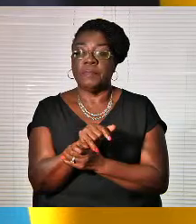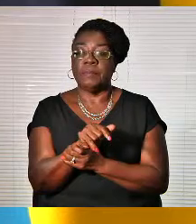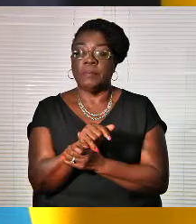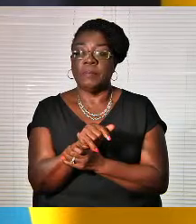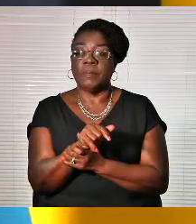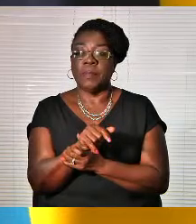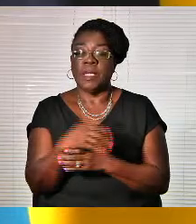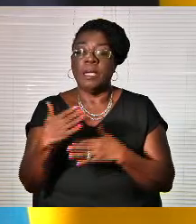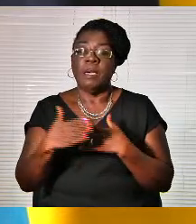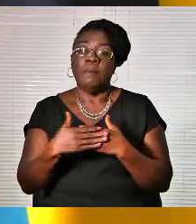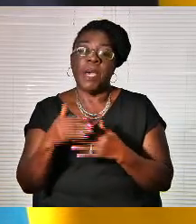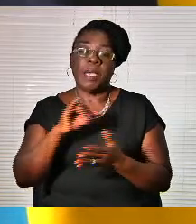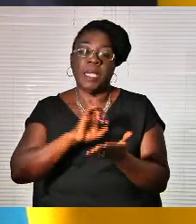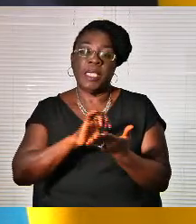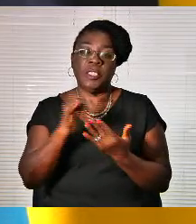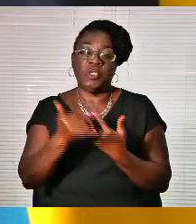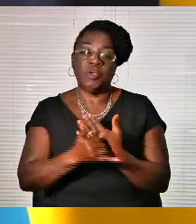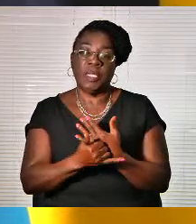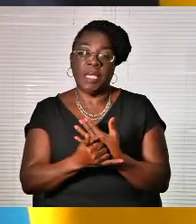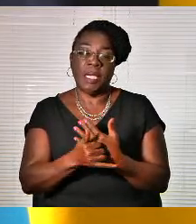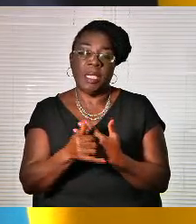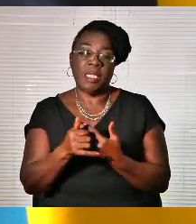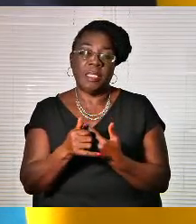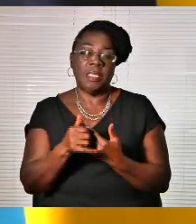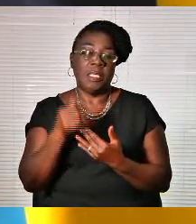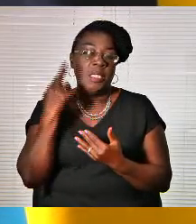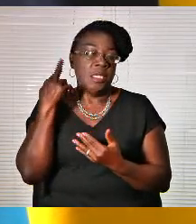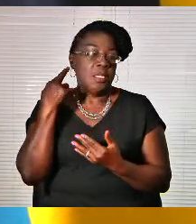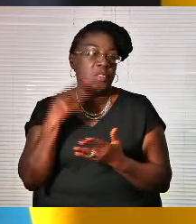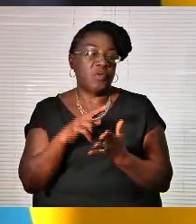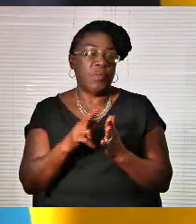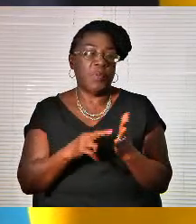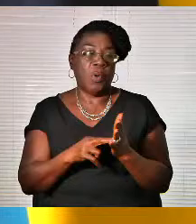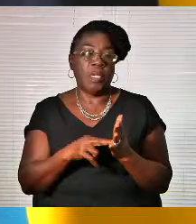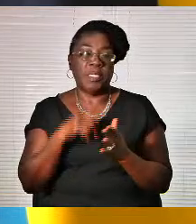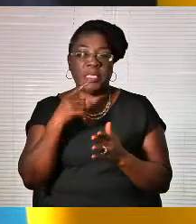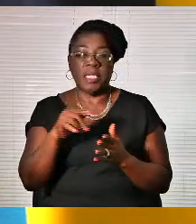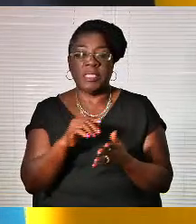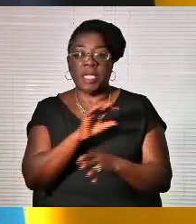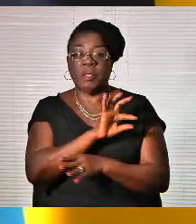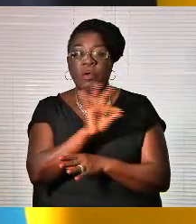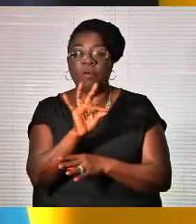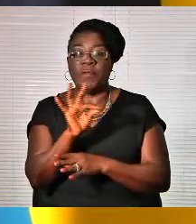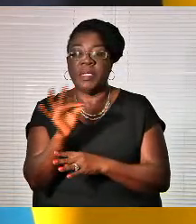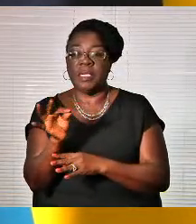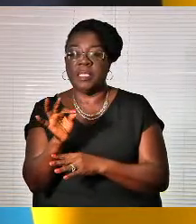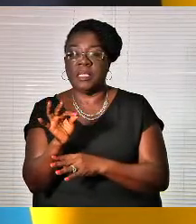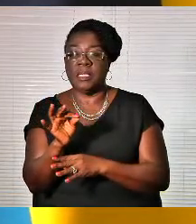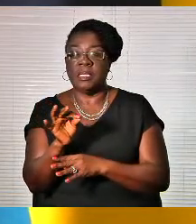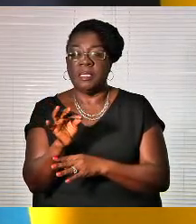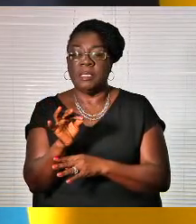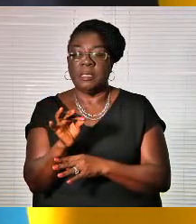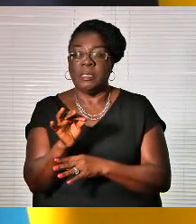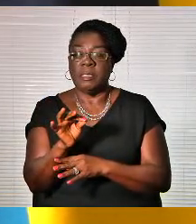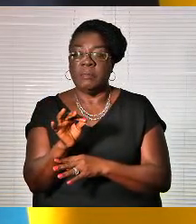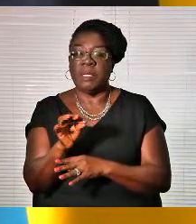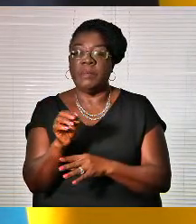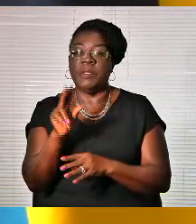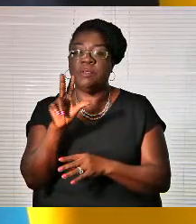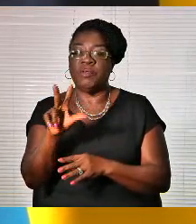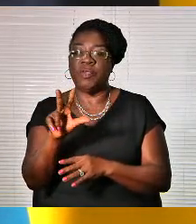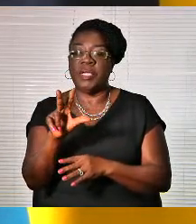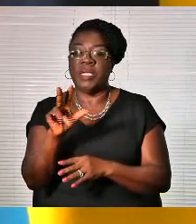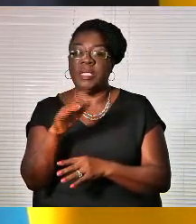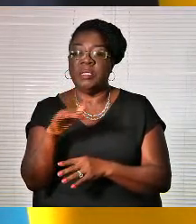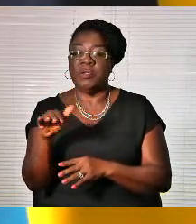Back in July, an international report had suggested that COVID-19 mutation makes it 3 to 9 times more infectious. Would